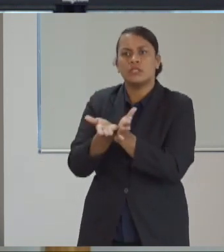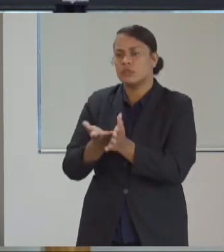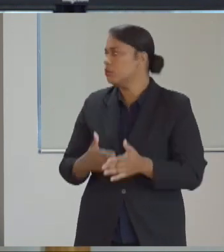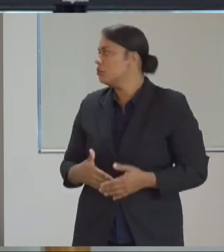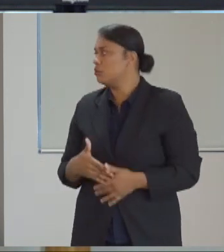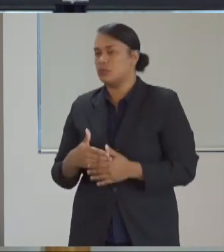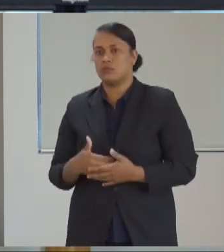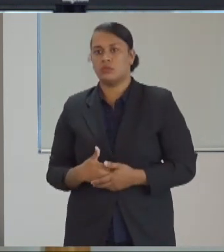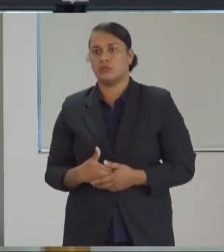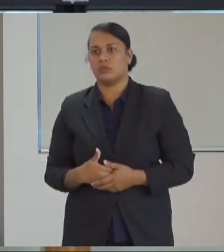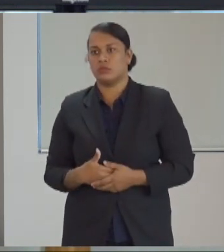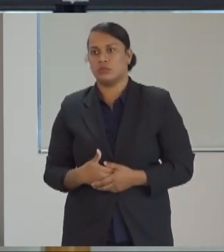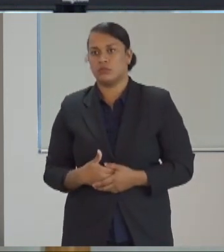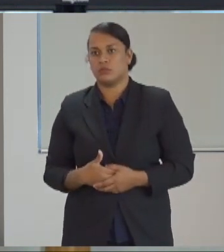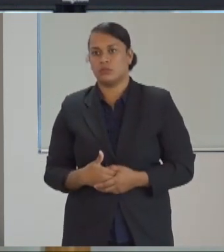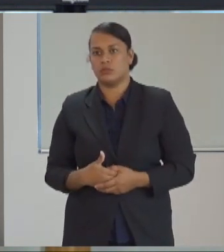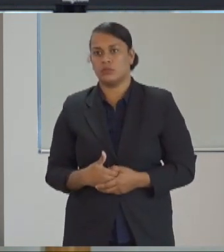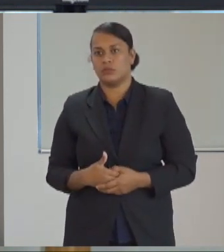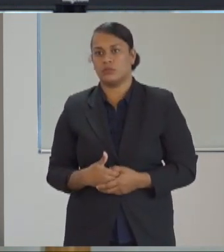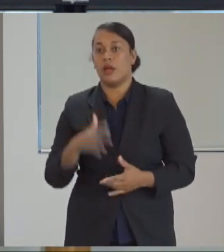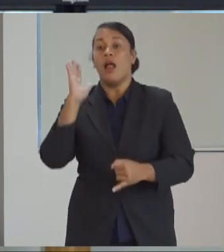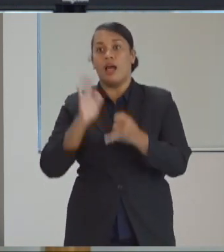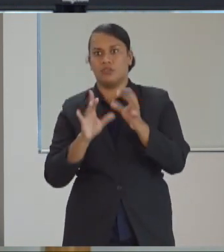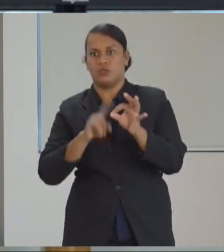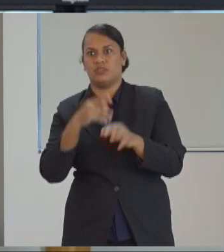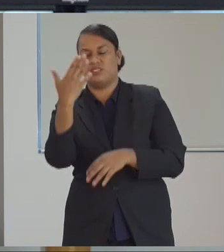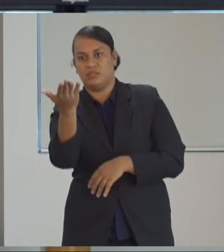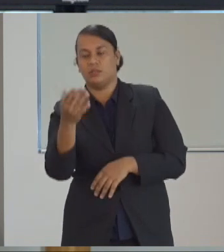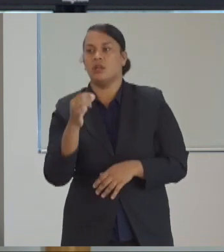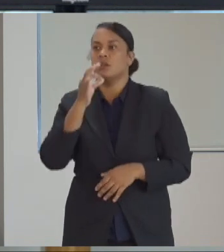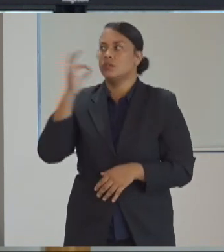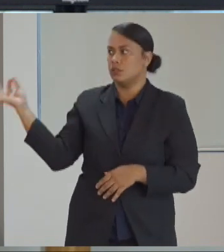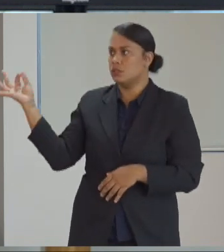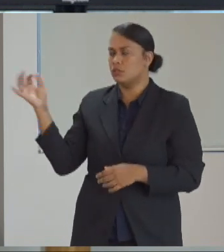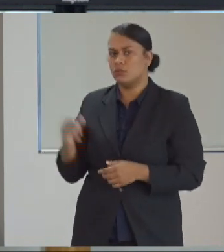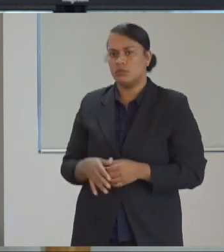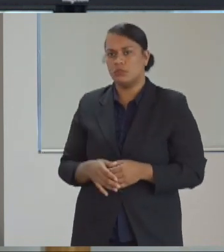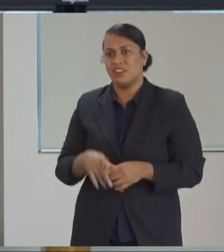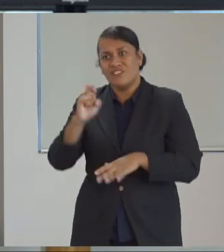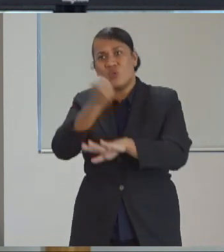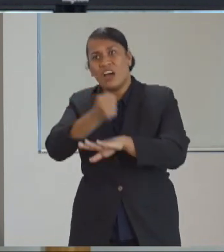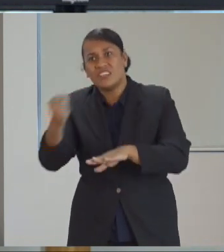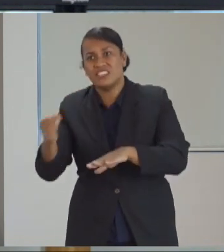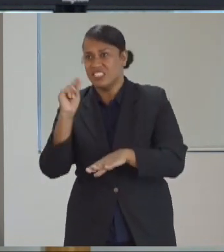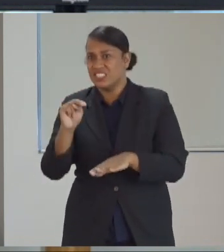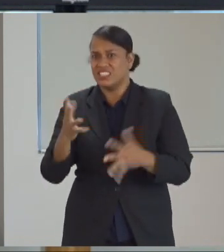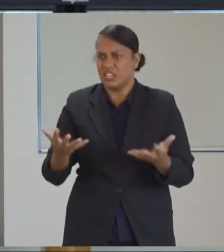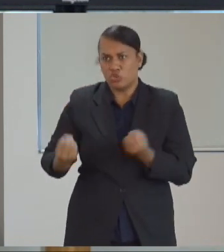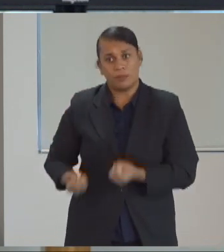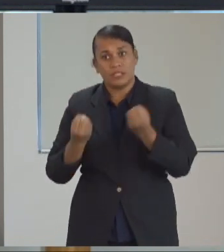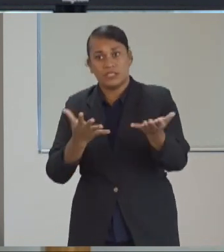So just lastly from me, there's a lot of talk about how government needs to provide funding or